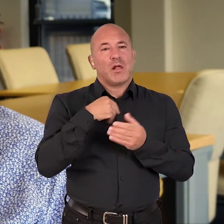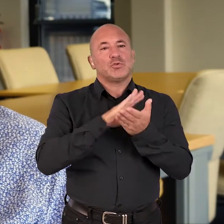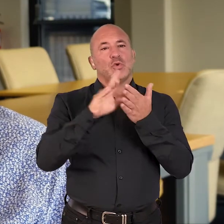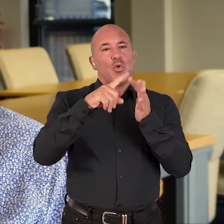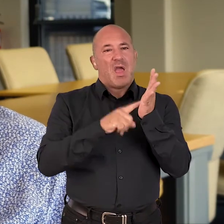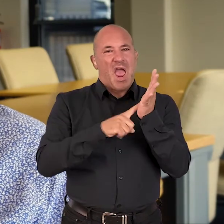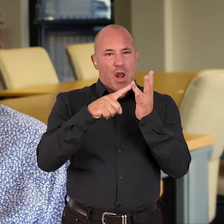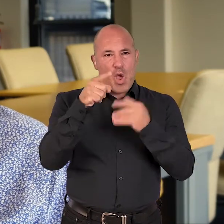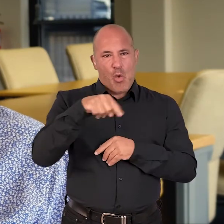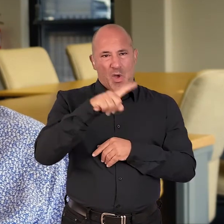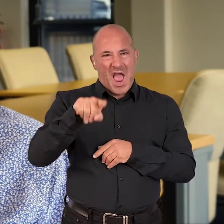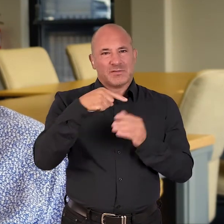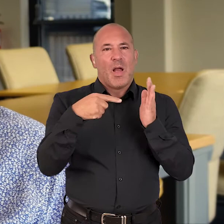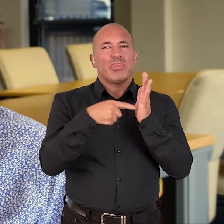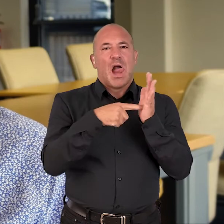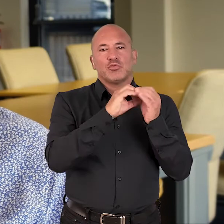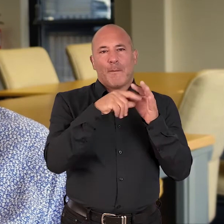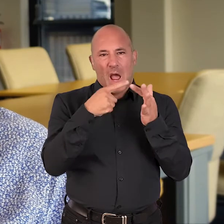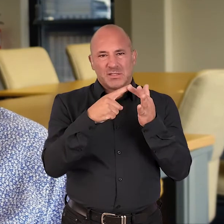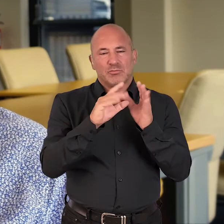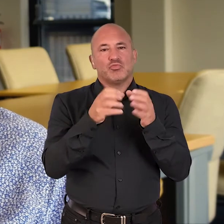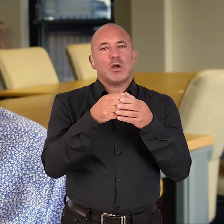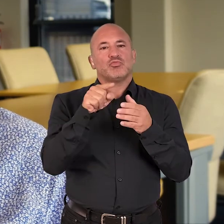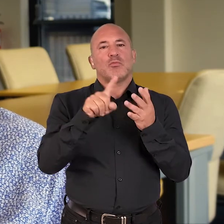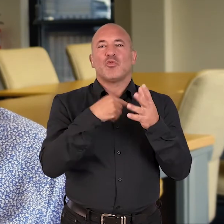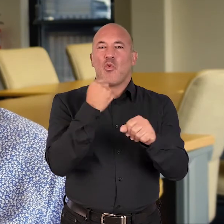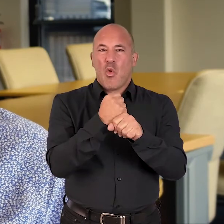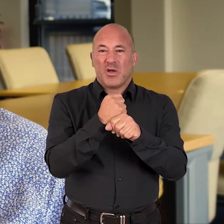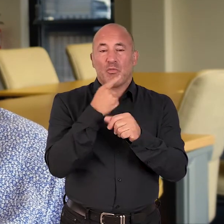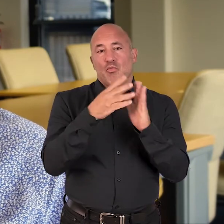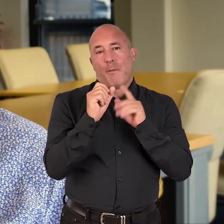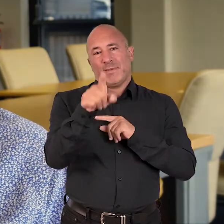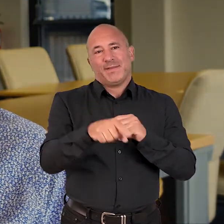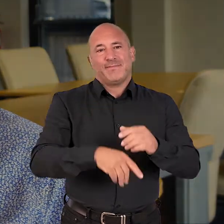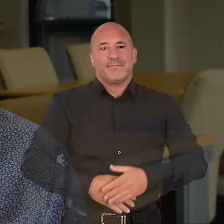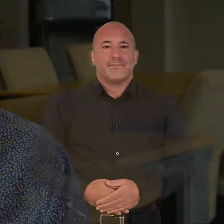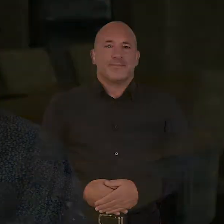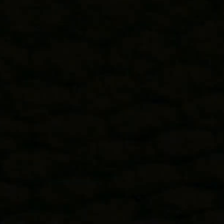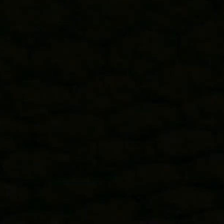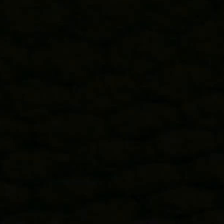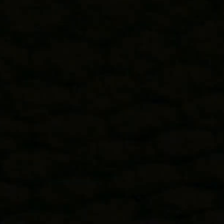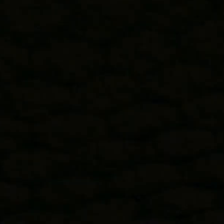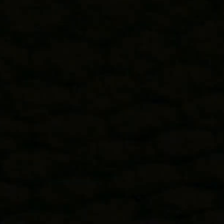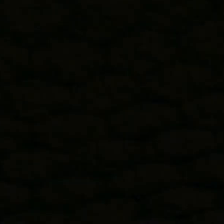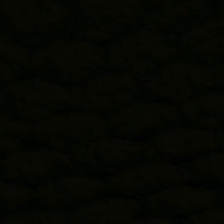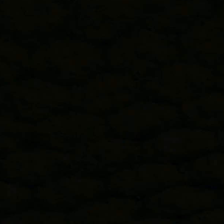can call us or send an email to hello@Thalidomide Trust and we'll send you a copy.